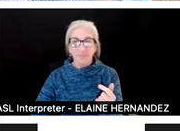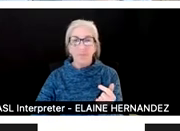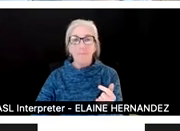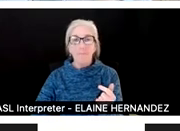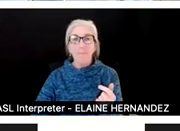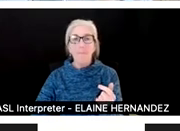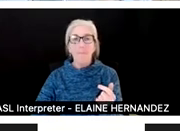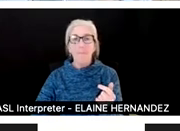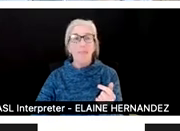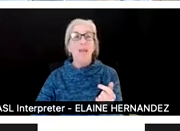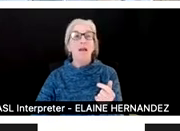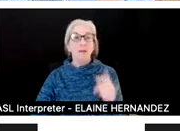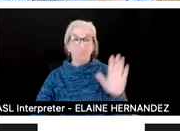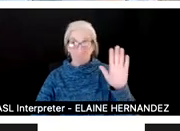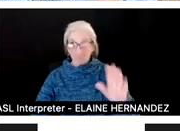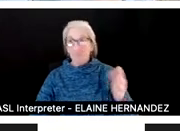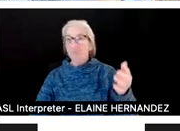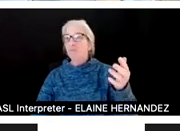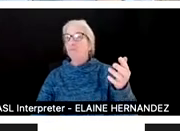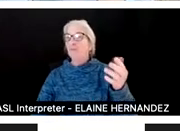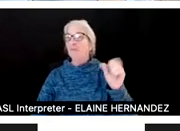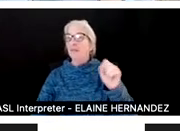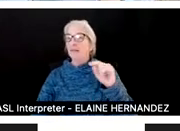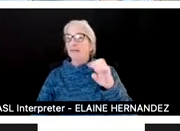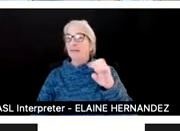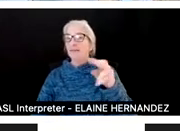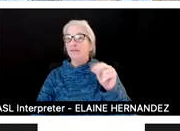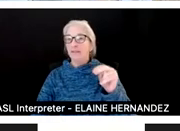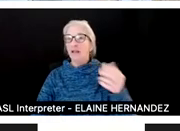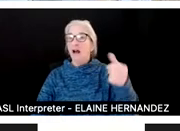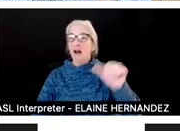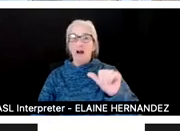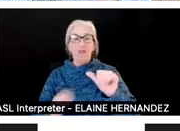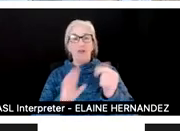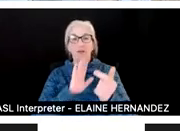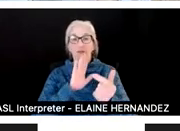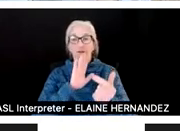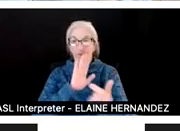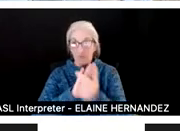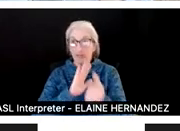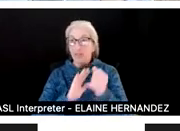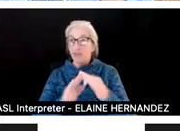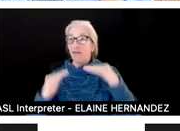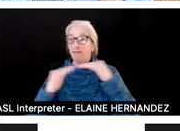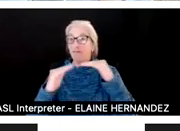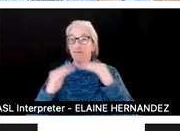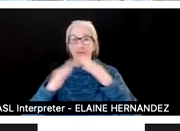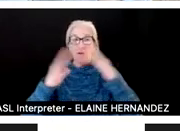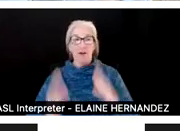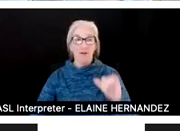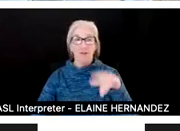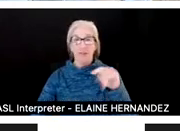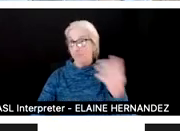A separate violation of the Fair Housing Act is when a housing